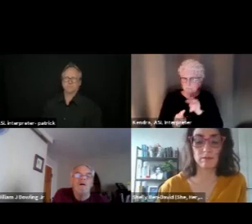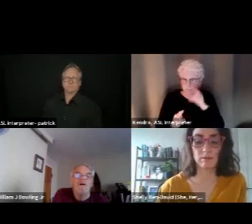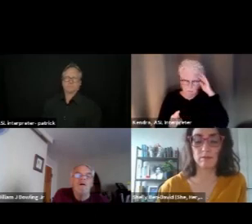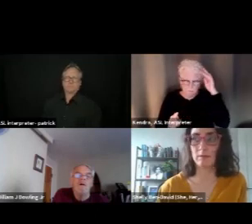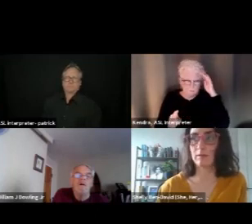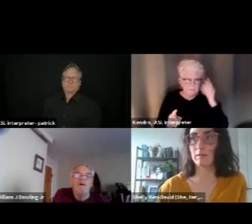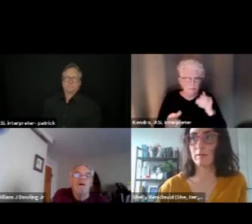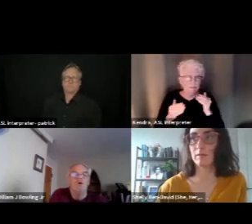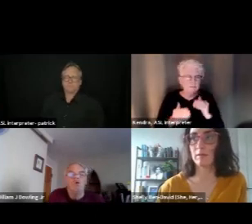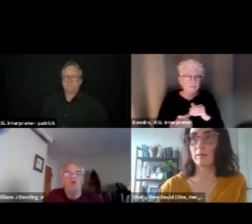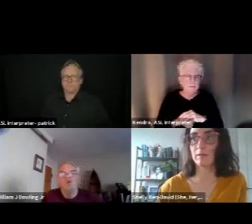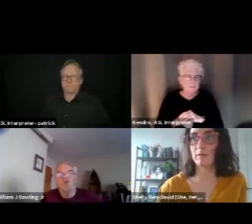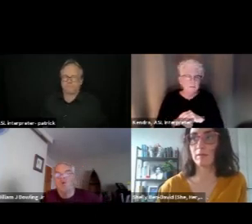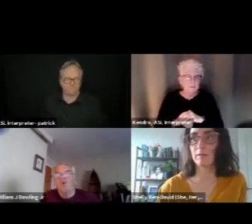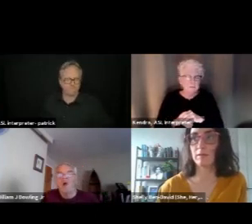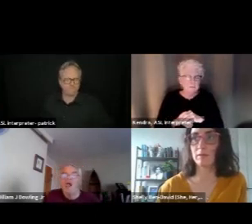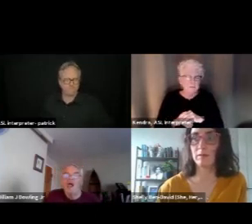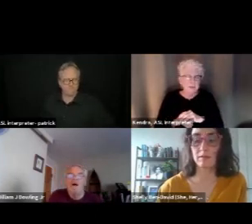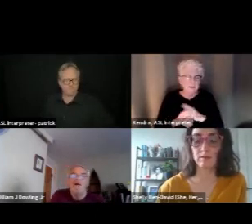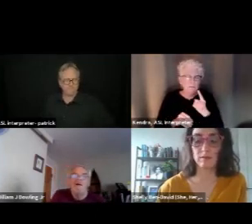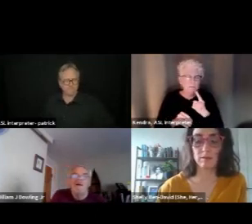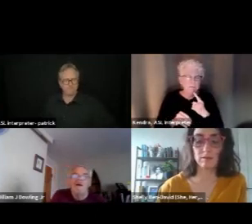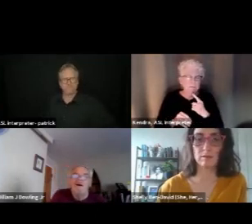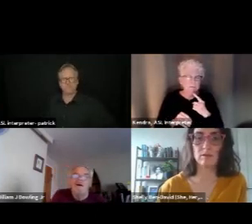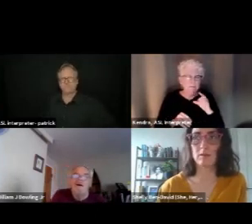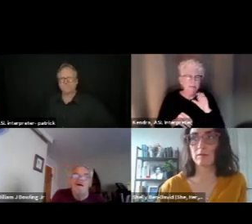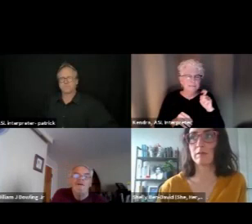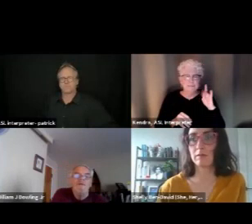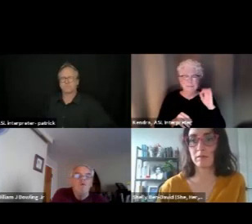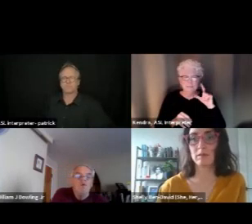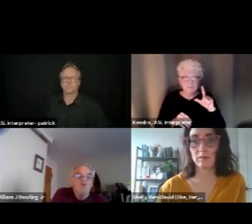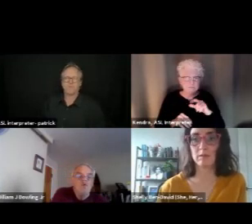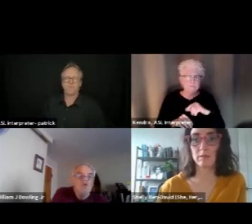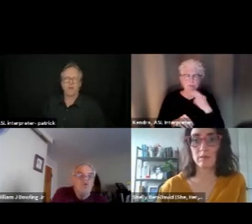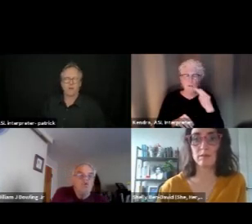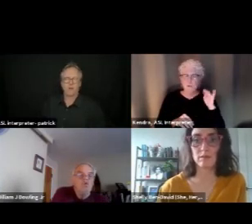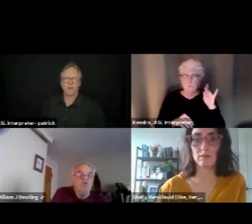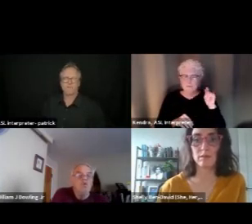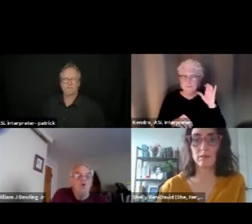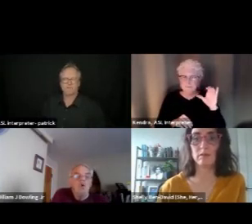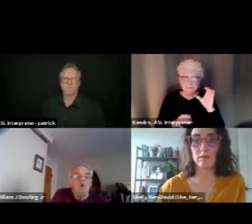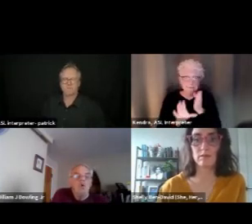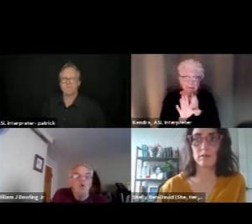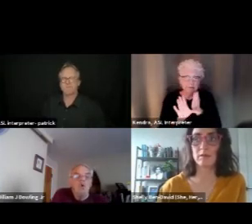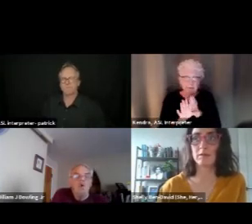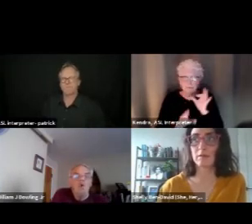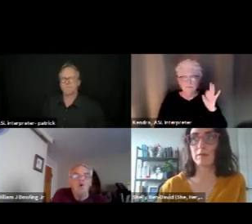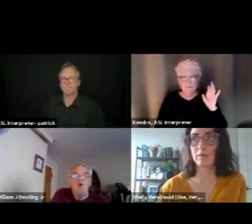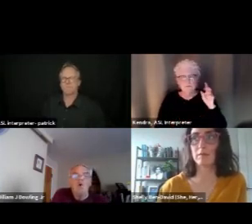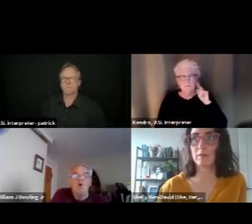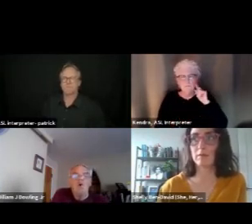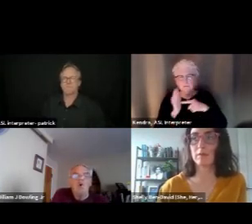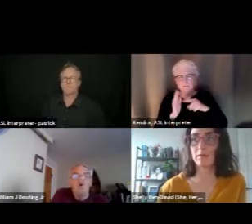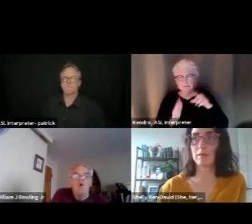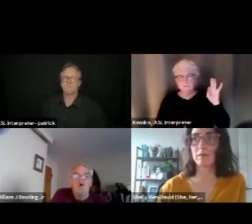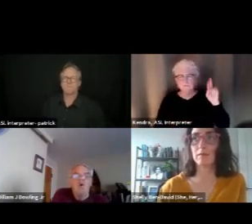person who's particularly important in this regard is Frankl, who wrote, a lot about meaning making within